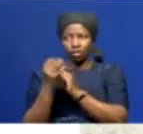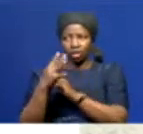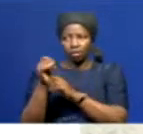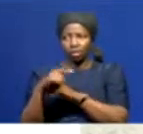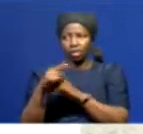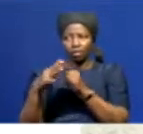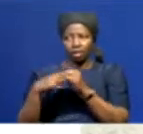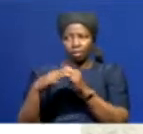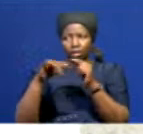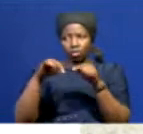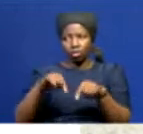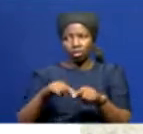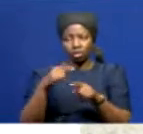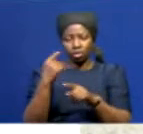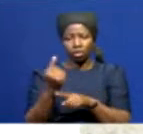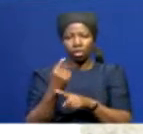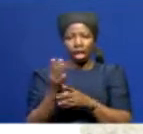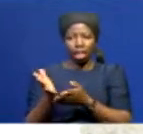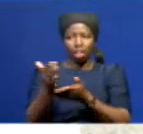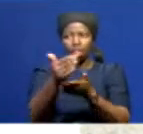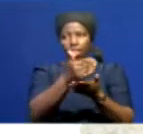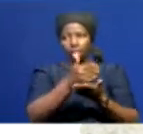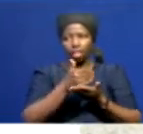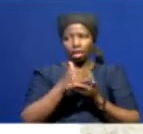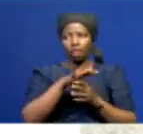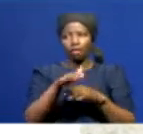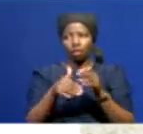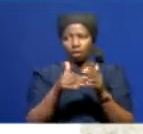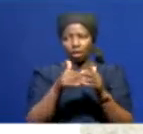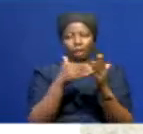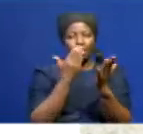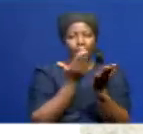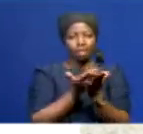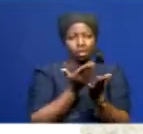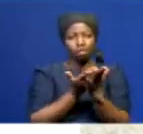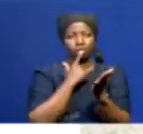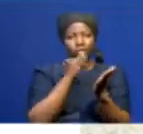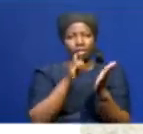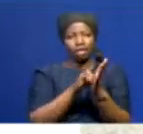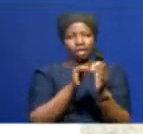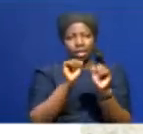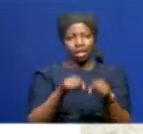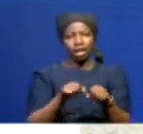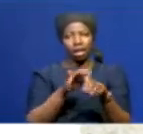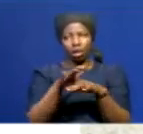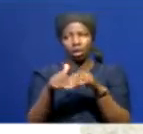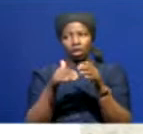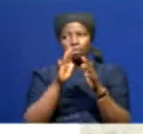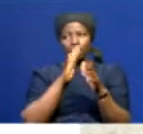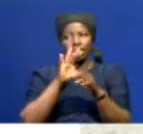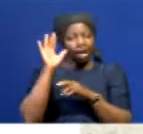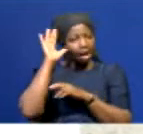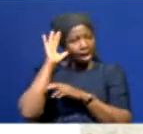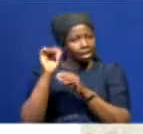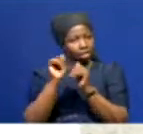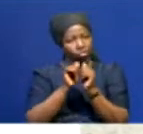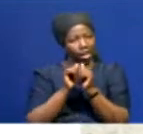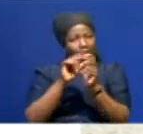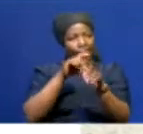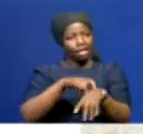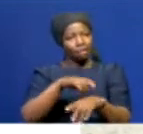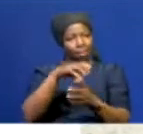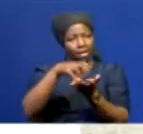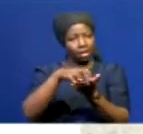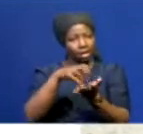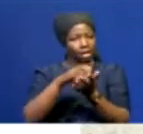today was just the consolidation of all the petitions so that they can all be heard at once, when the cases will